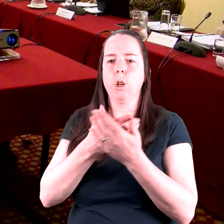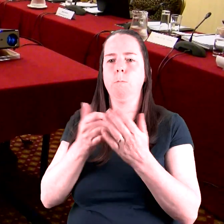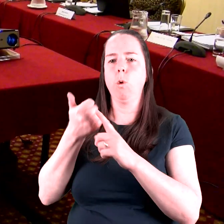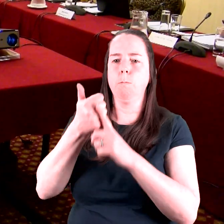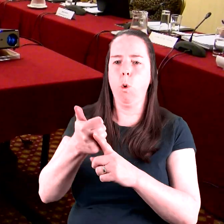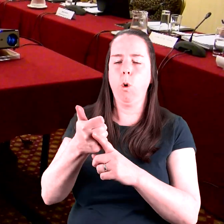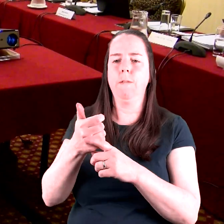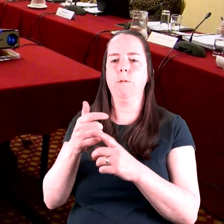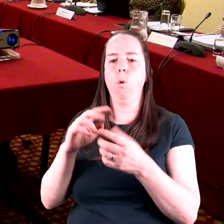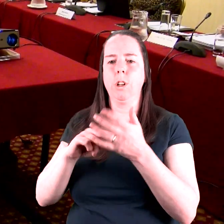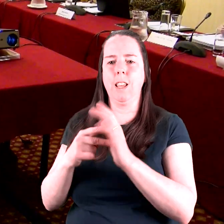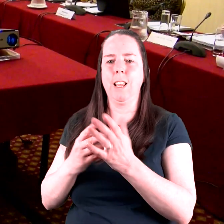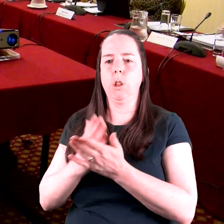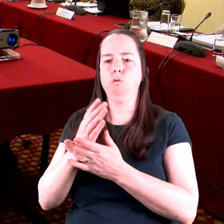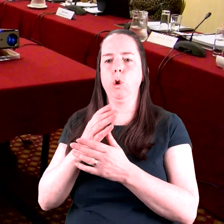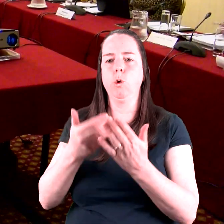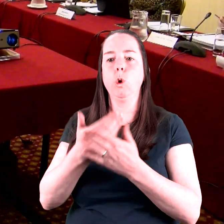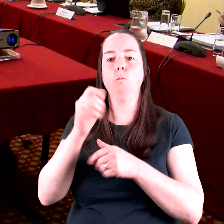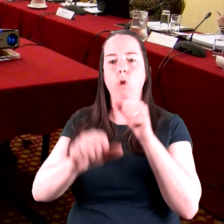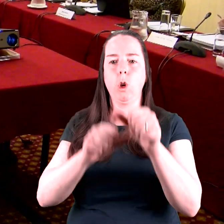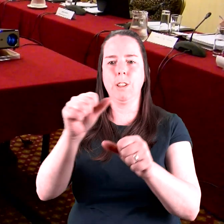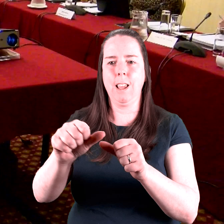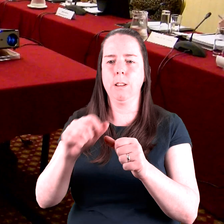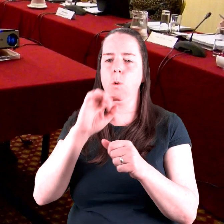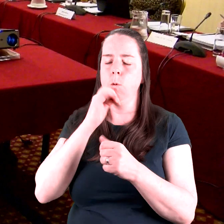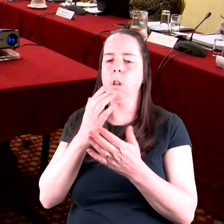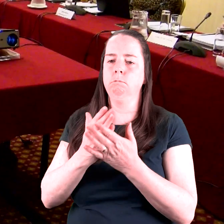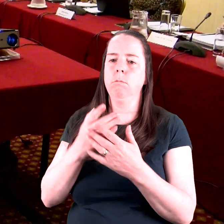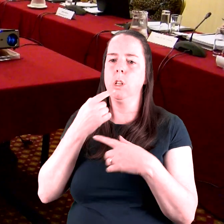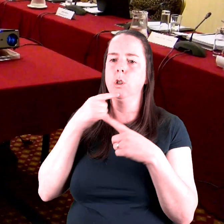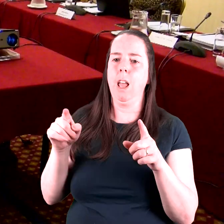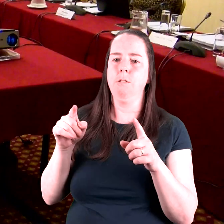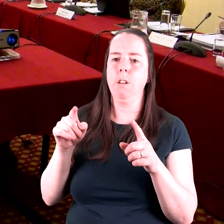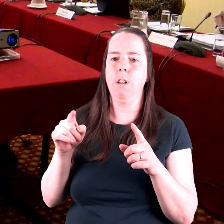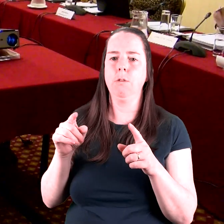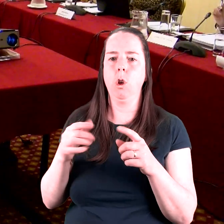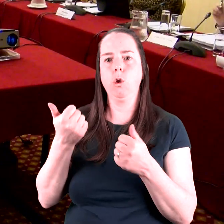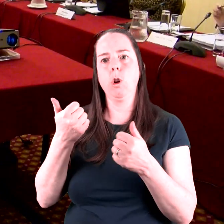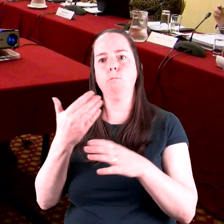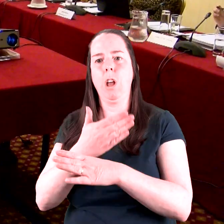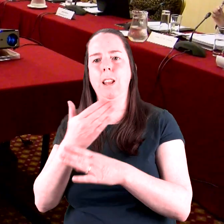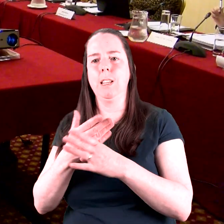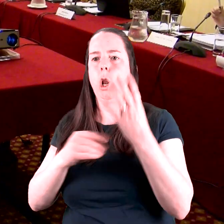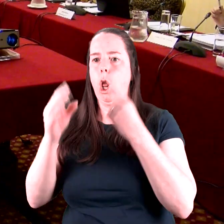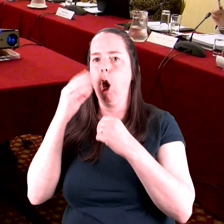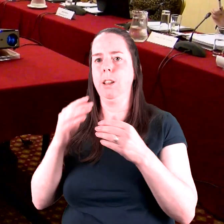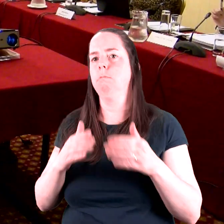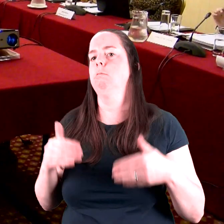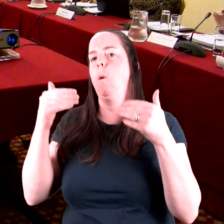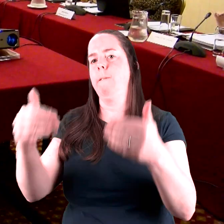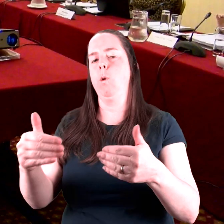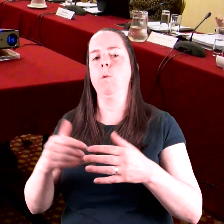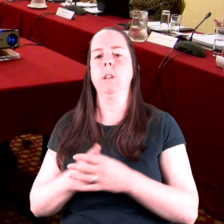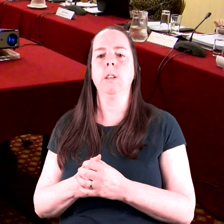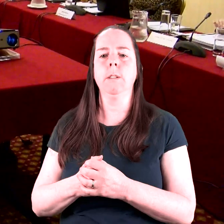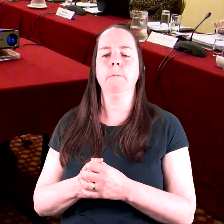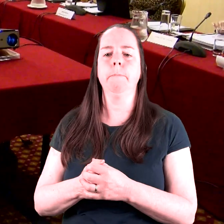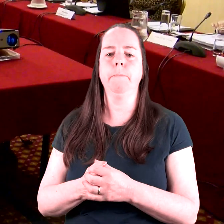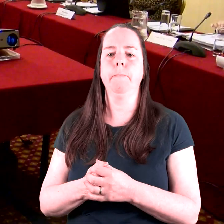organisations as we go through the new process. And we will definitely share out the good practice and the learning as we go forward.